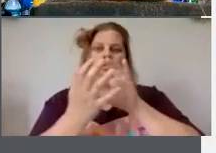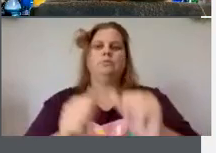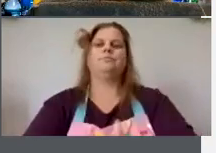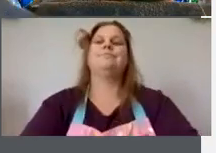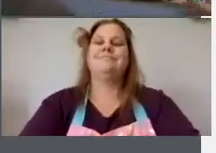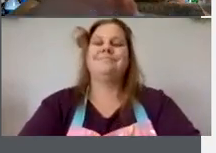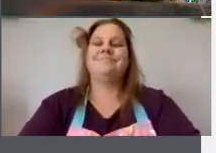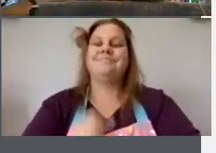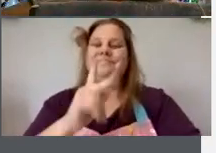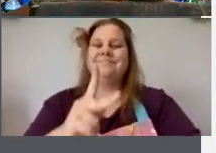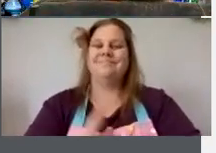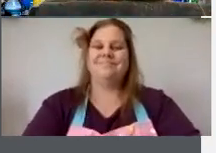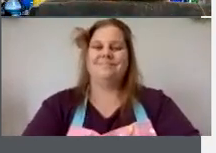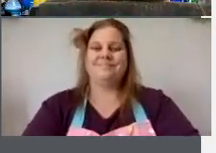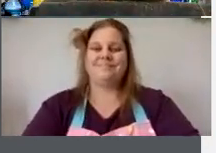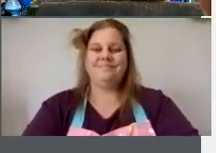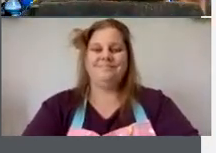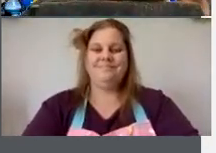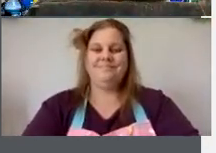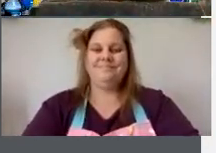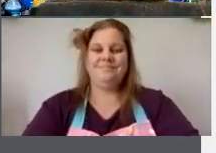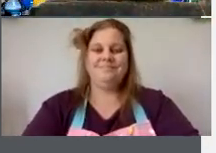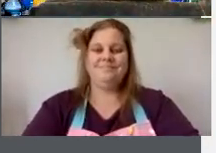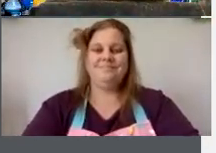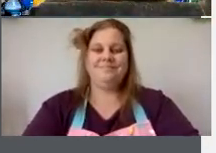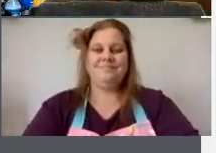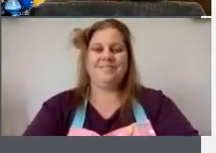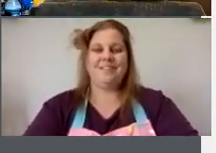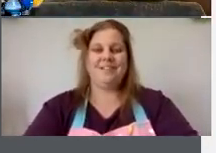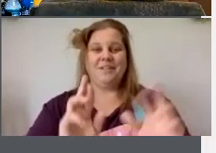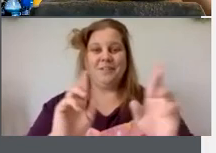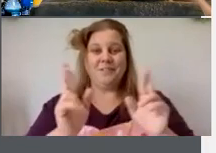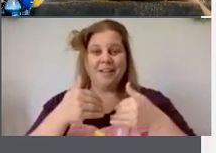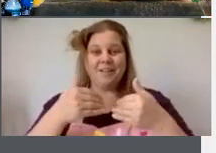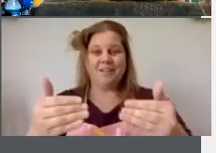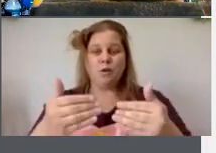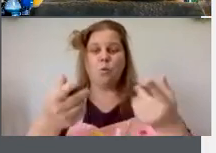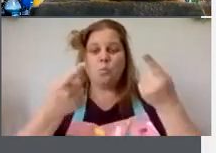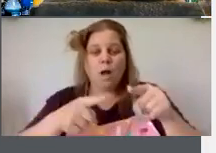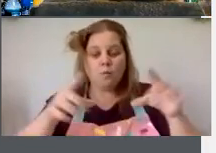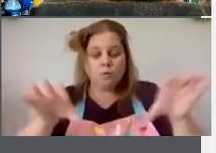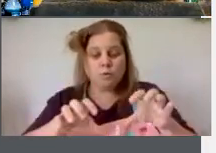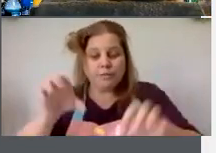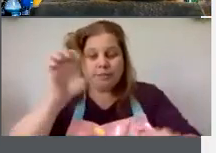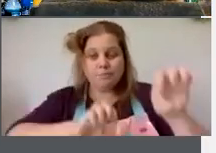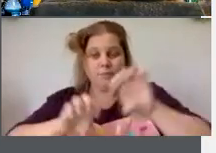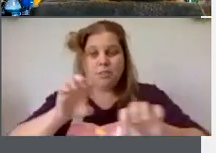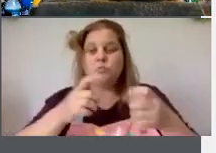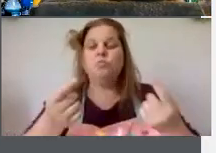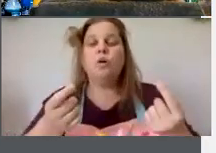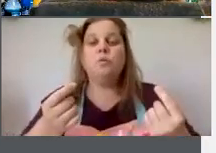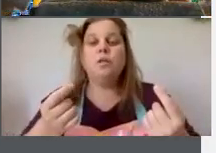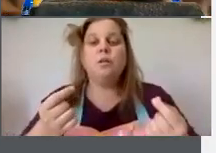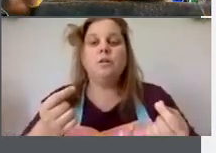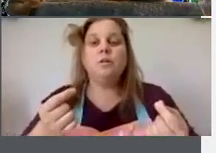All right, so here we go. While we're doing our experiment, what are we supposed to be doing?